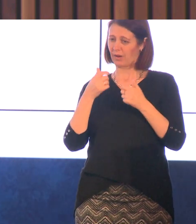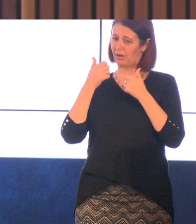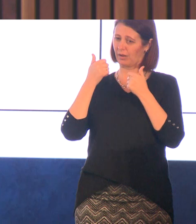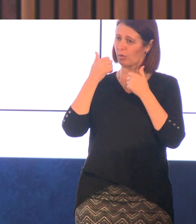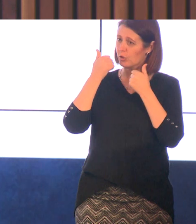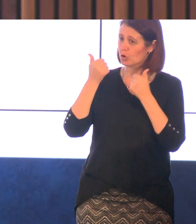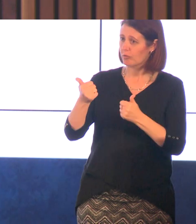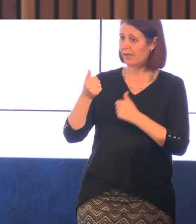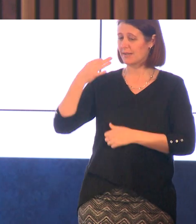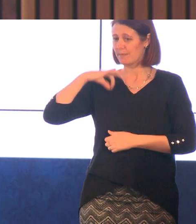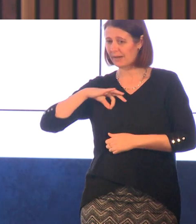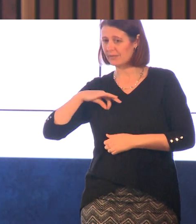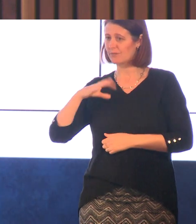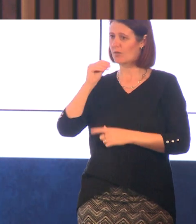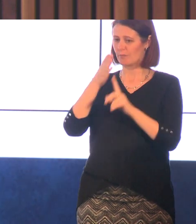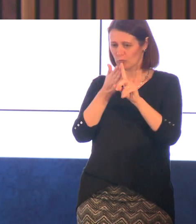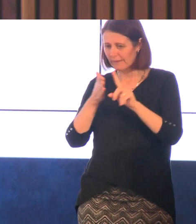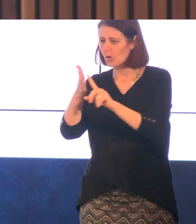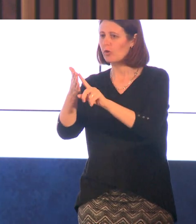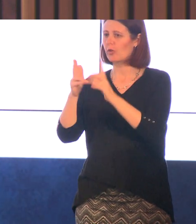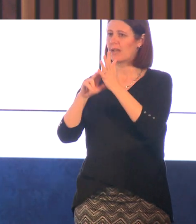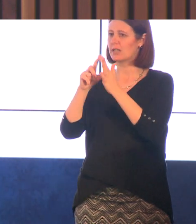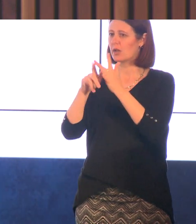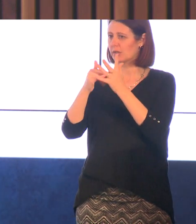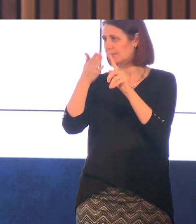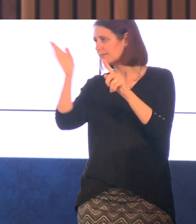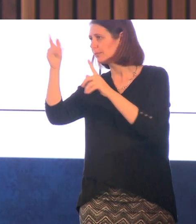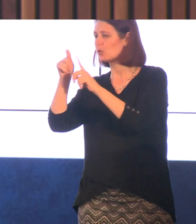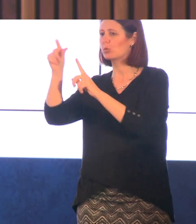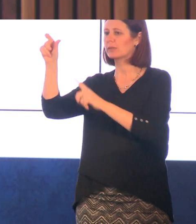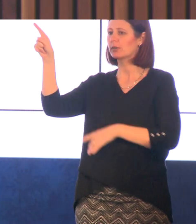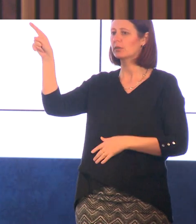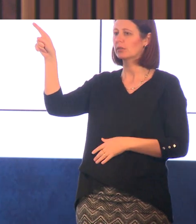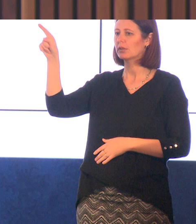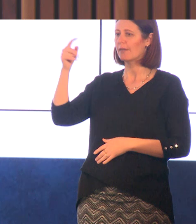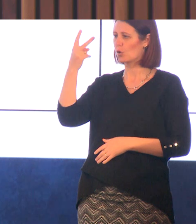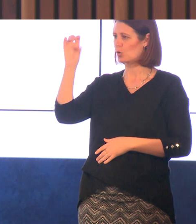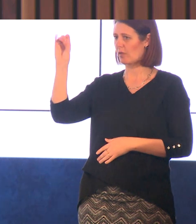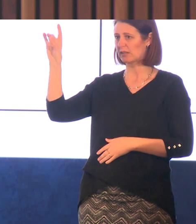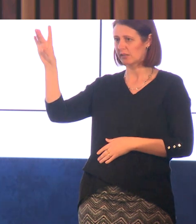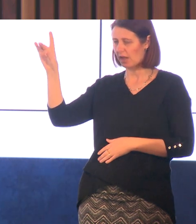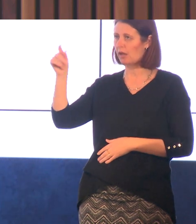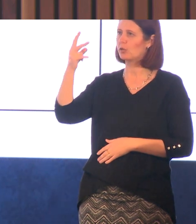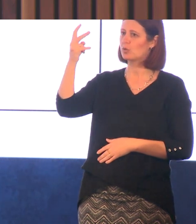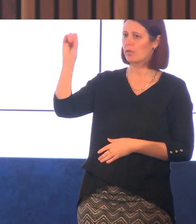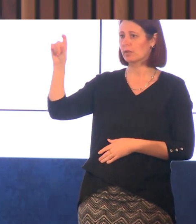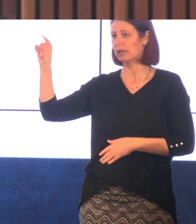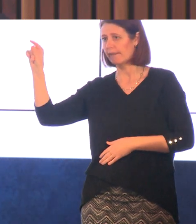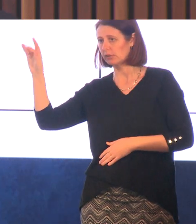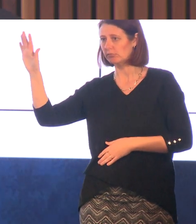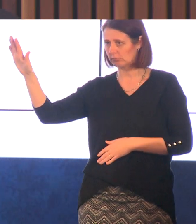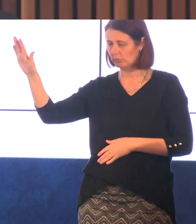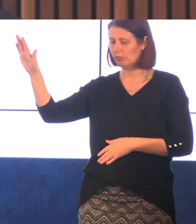that came from referring the NDIS to the Productivity Commission in 2010 and